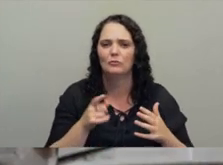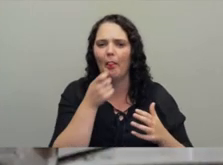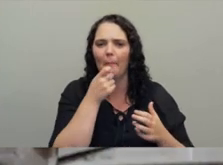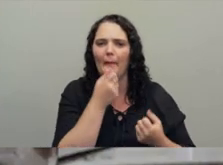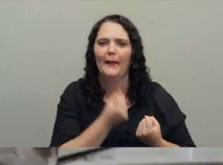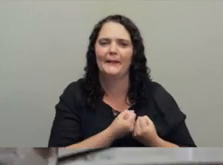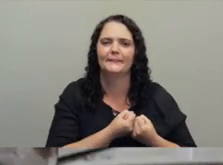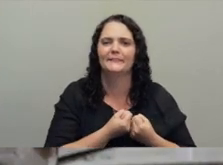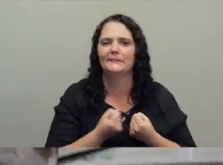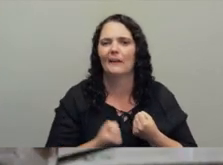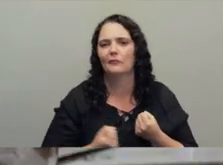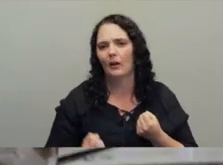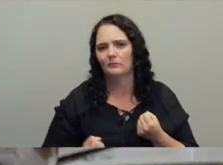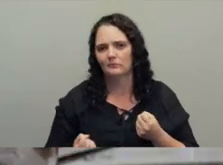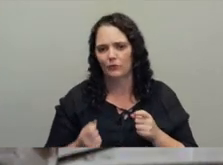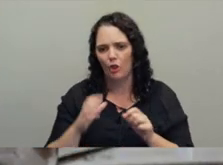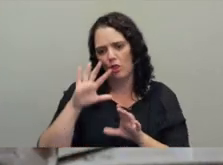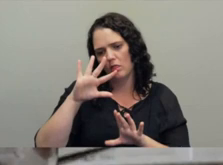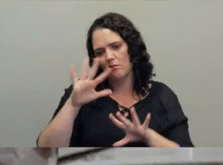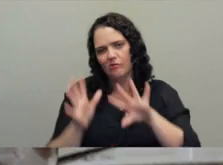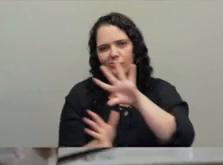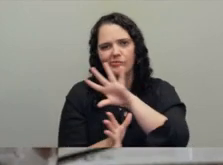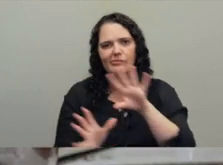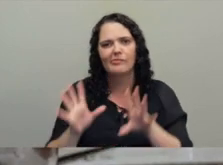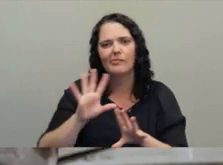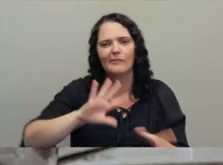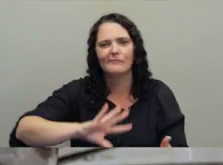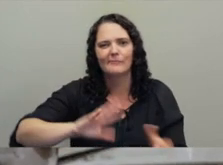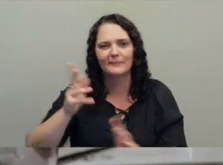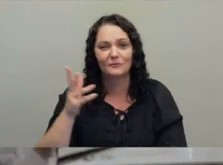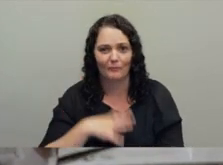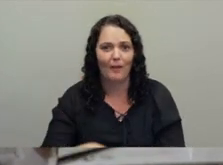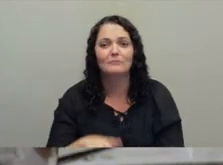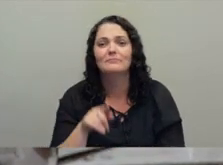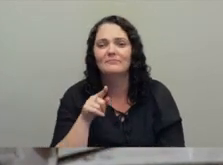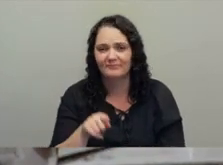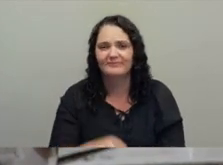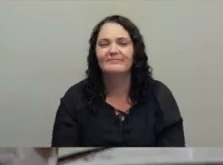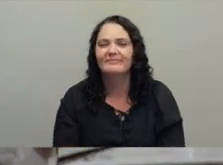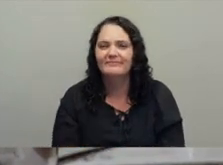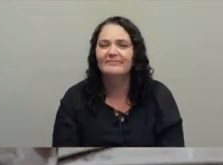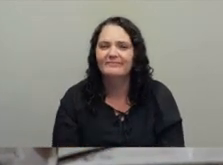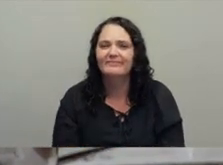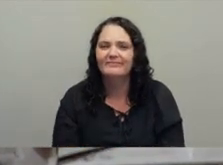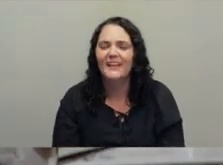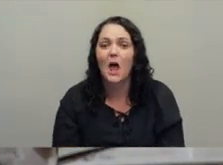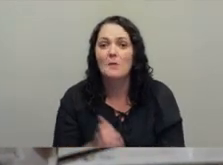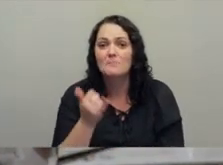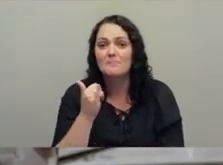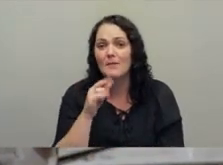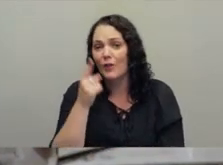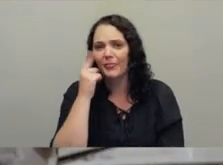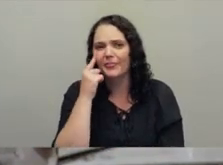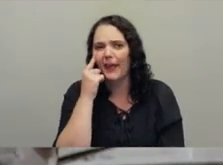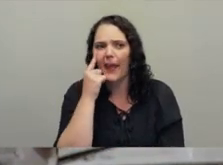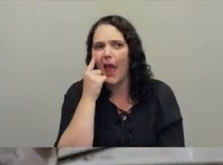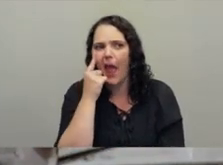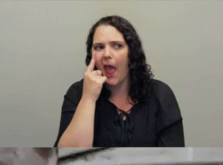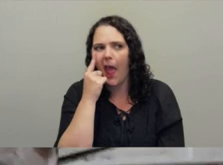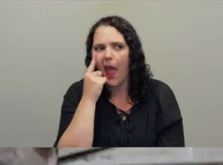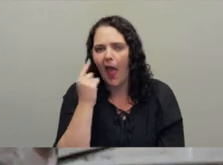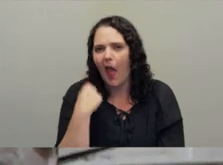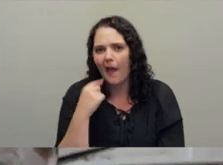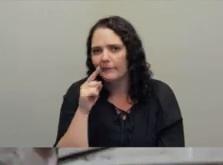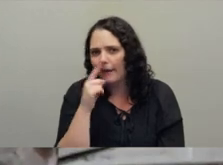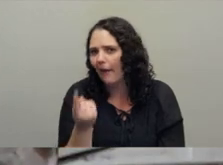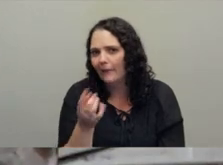going to distort. I'm almost going to verge on caricature with this drawing. For those of you who felt like, oh, wait, it was too, that you couldn't